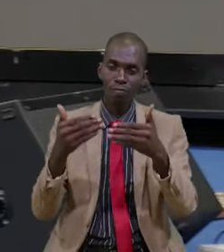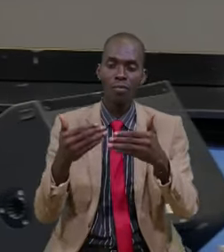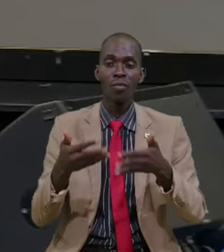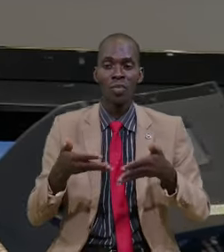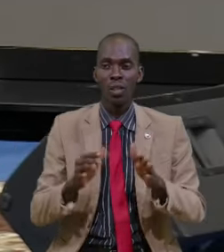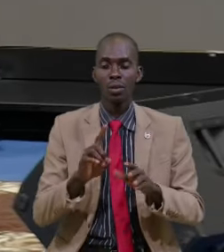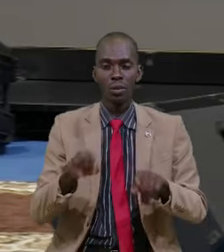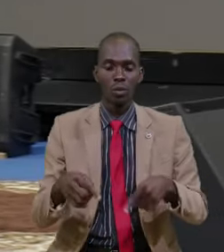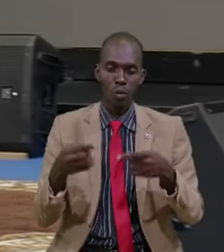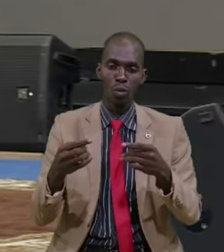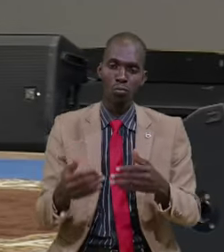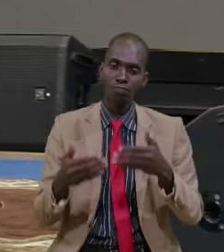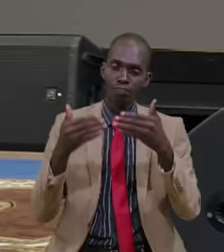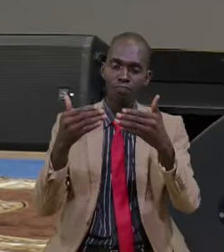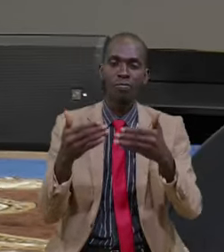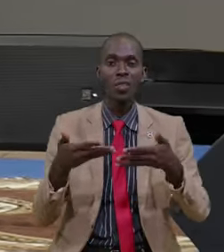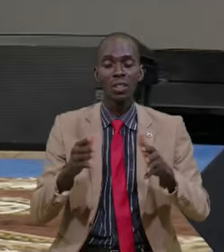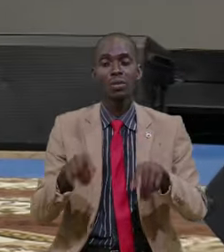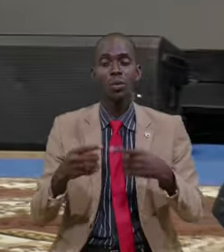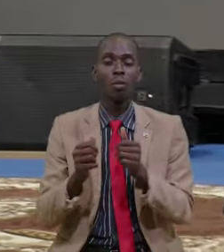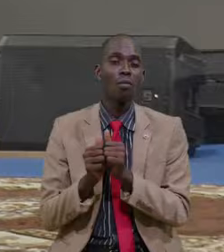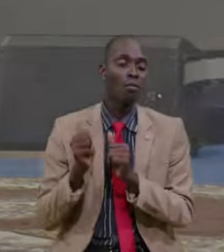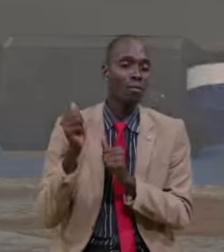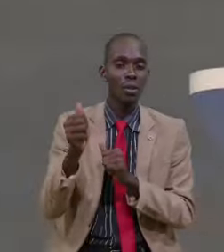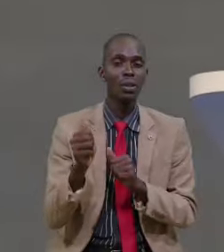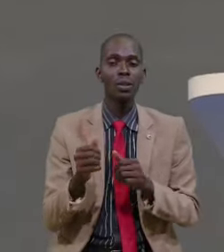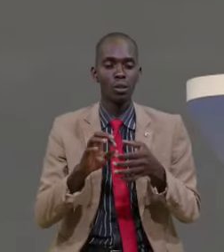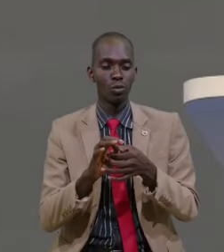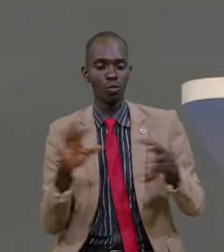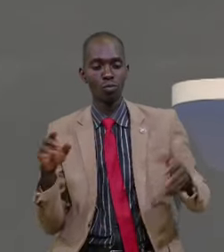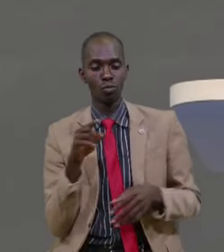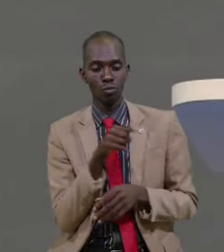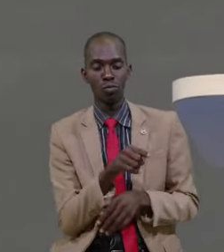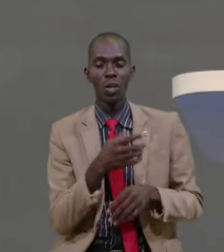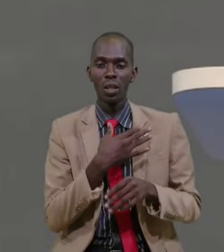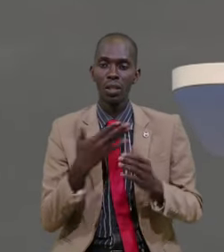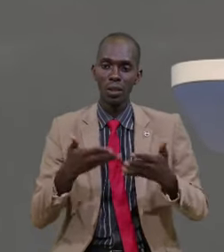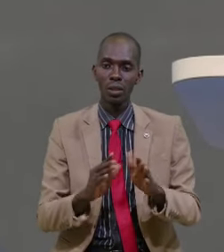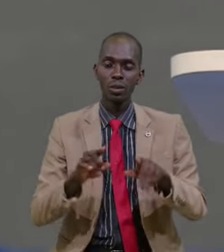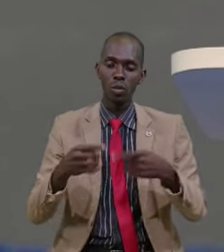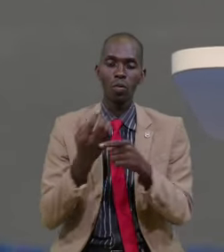further, let him go farther. Loose him and let him go free.